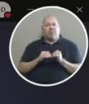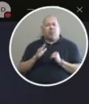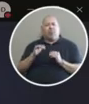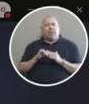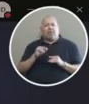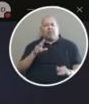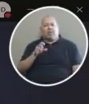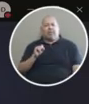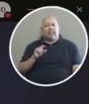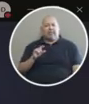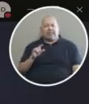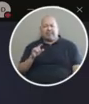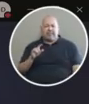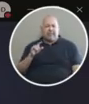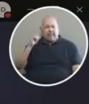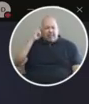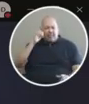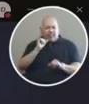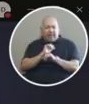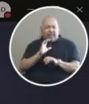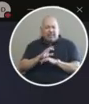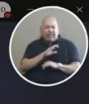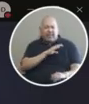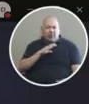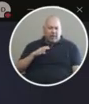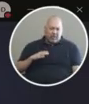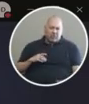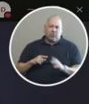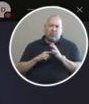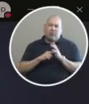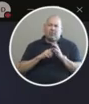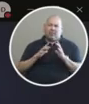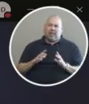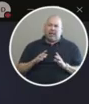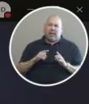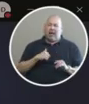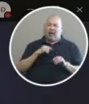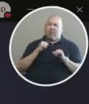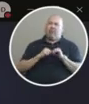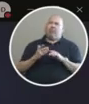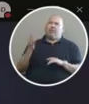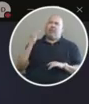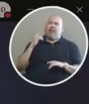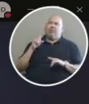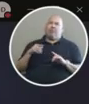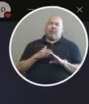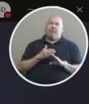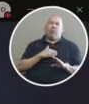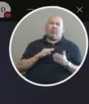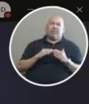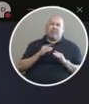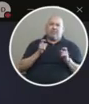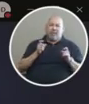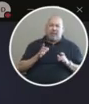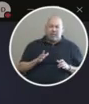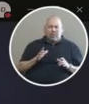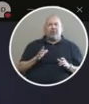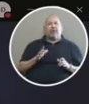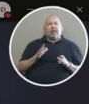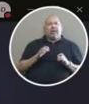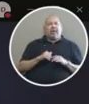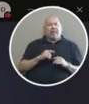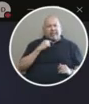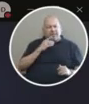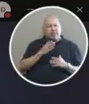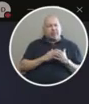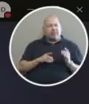than U.S. cabinet officials and congressional representatives? I remember the days before city managers, and I'll tell